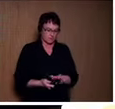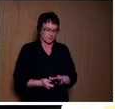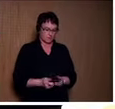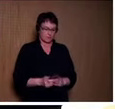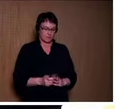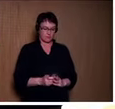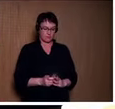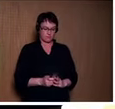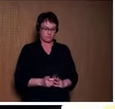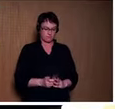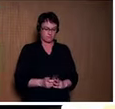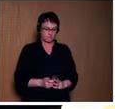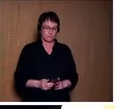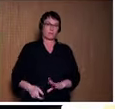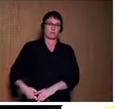All right.